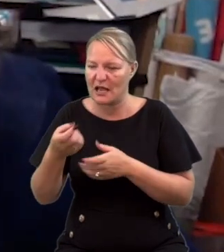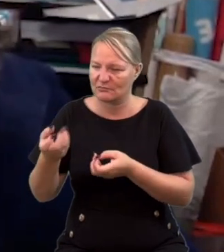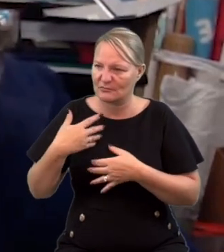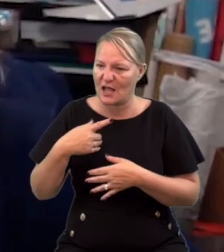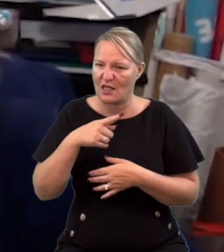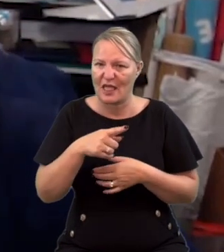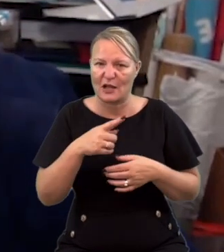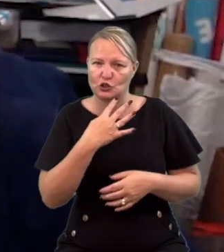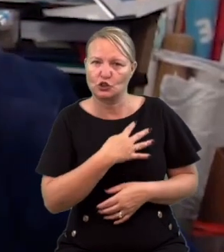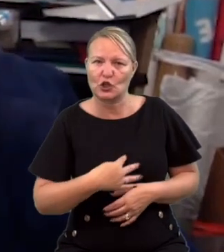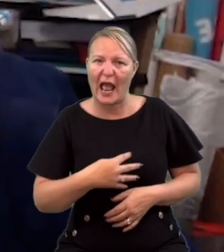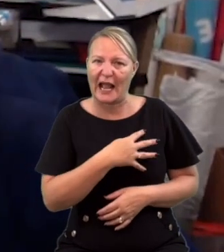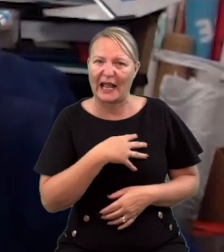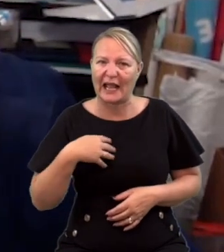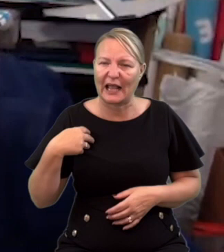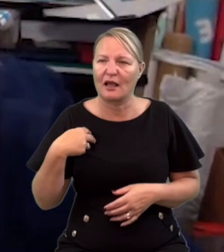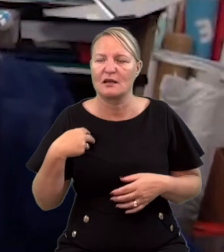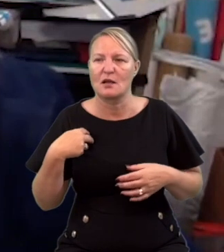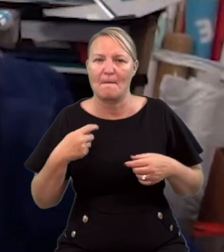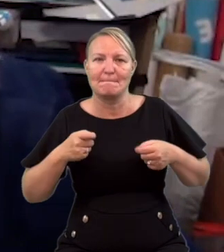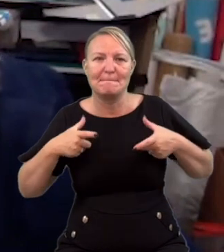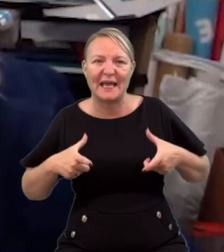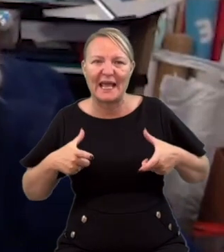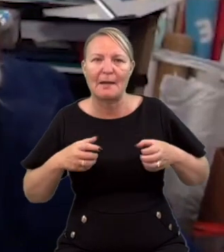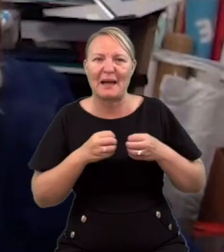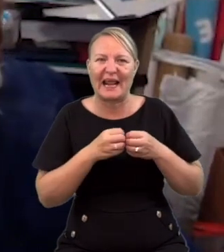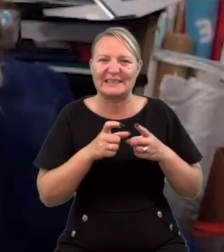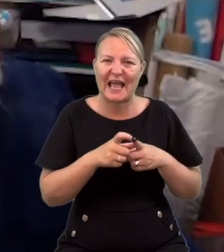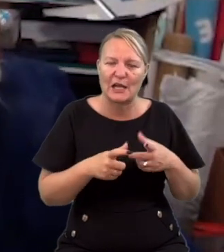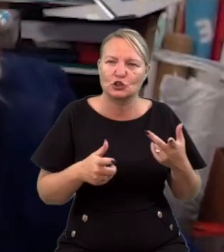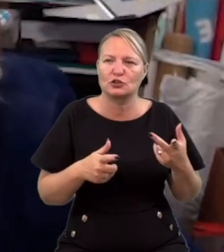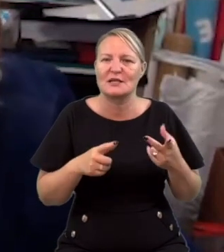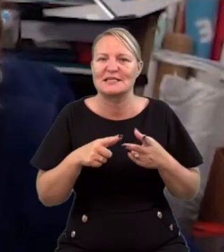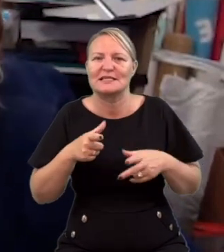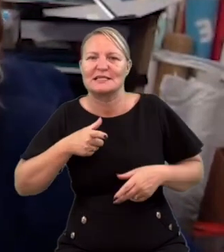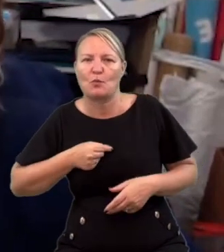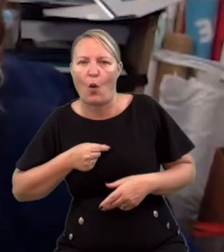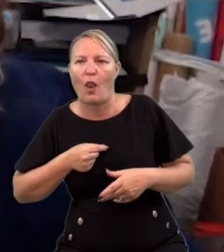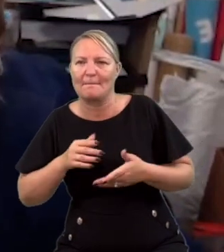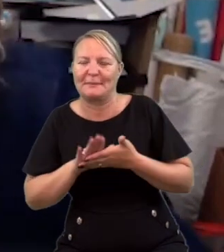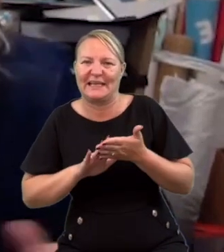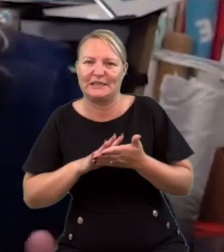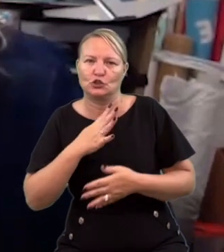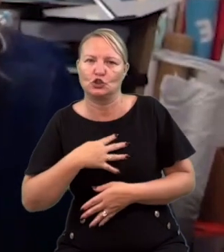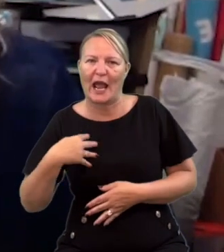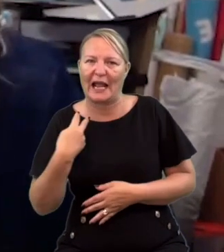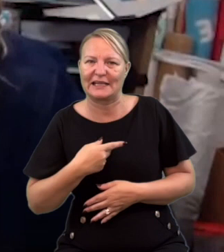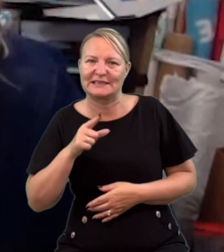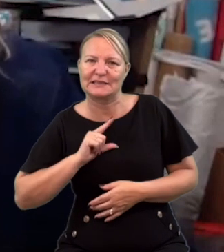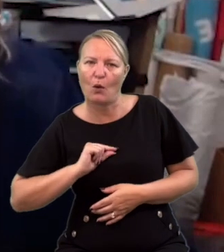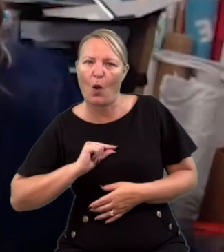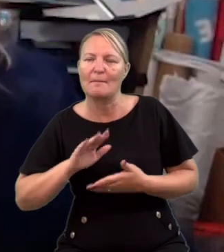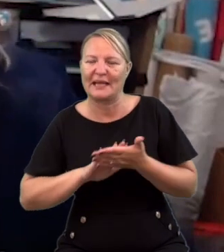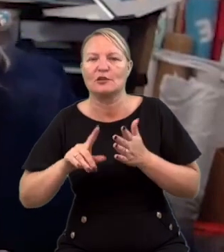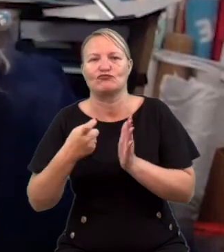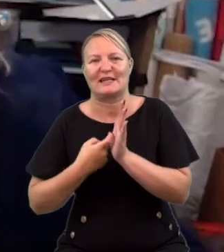in the wrong way, it should be a smaller check because that bigger check is actually Bangladeshi, and if it's Rohingya it would be much